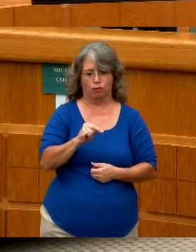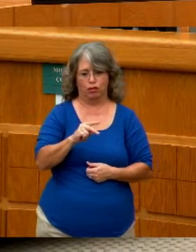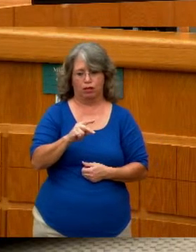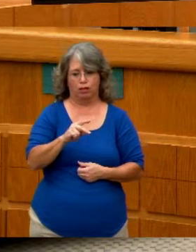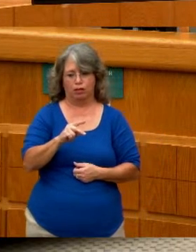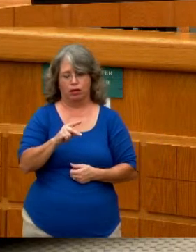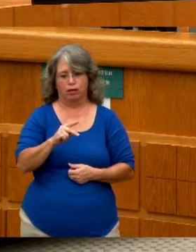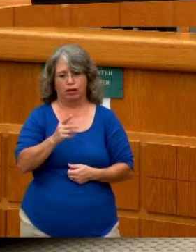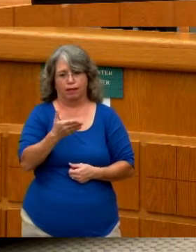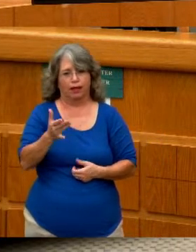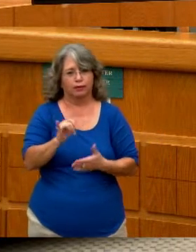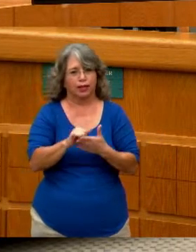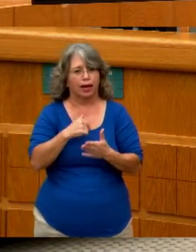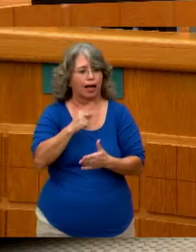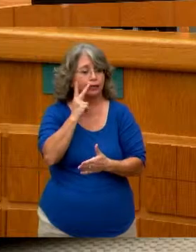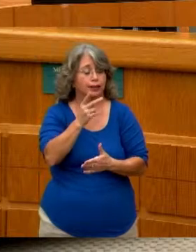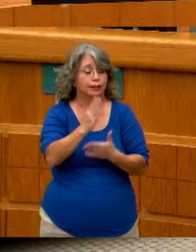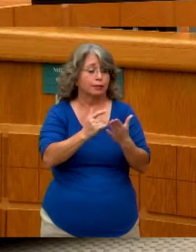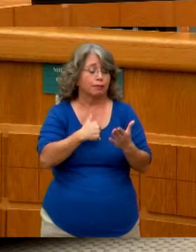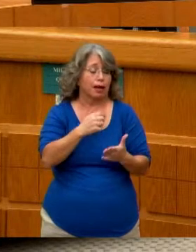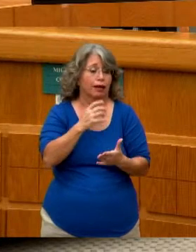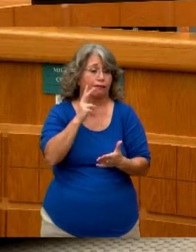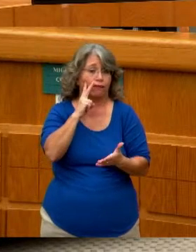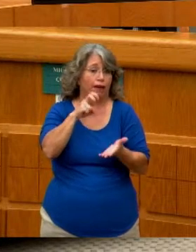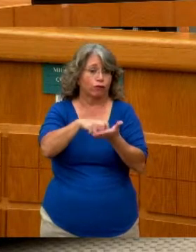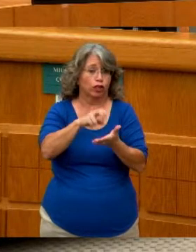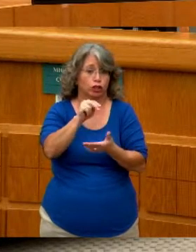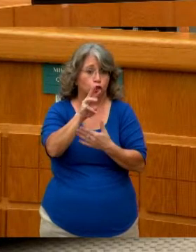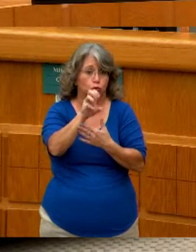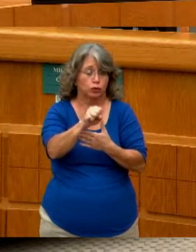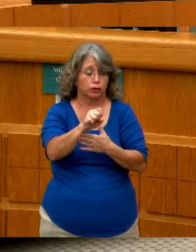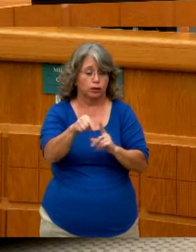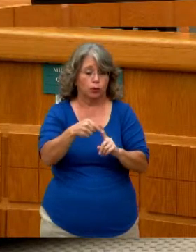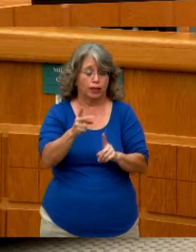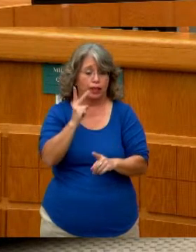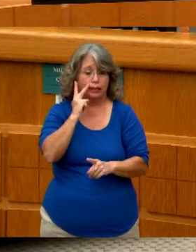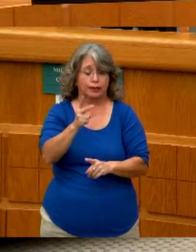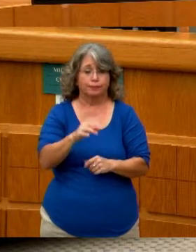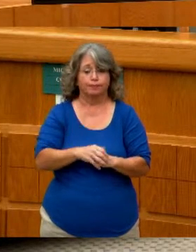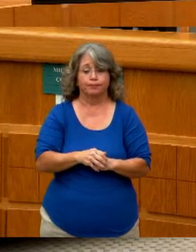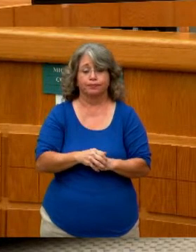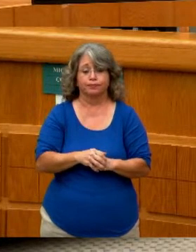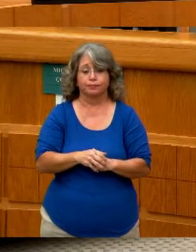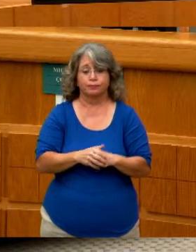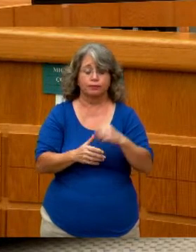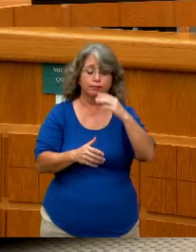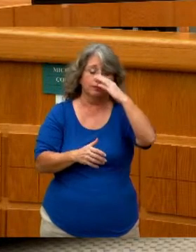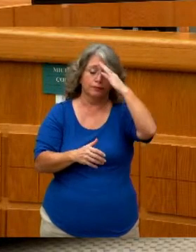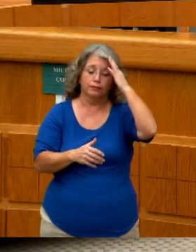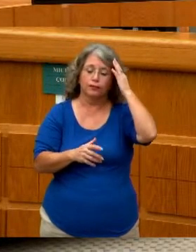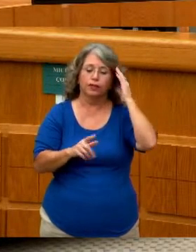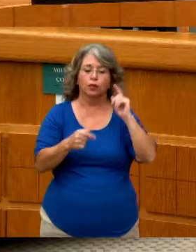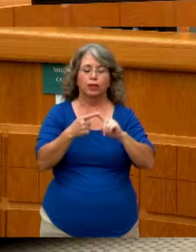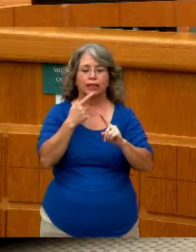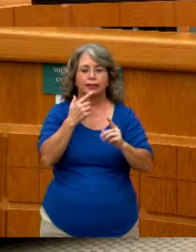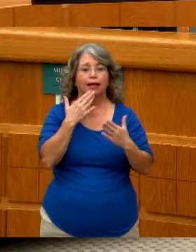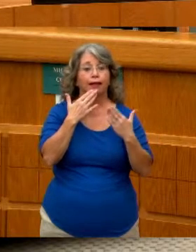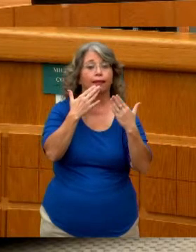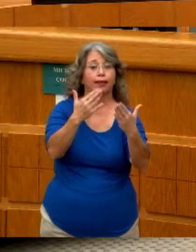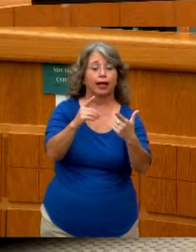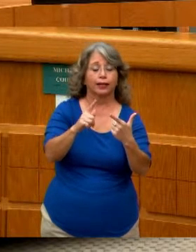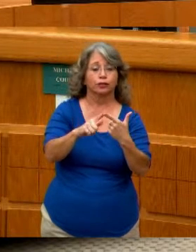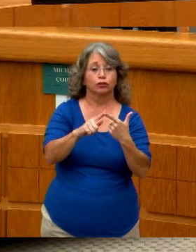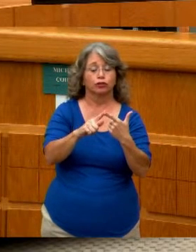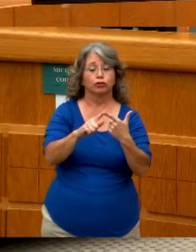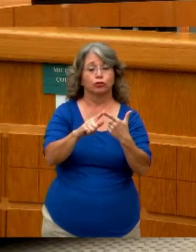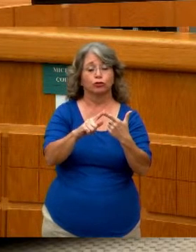My own part that I see is on some of my favorite news channels, even in Nueces County, when they